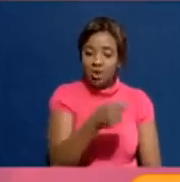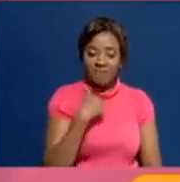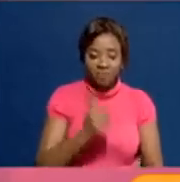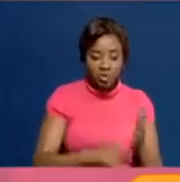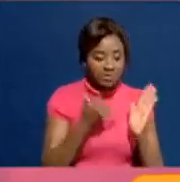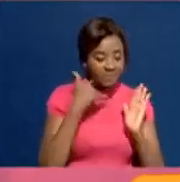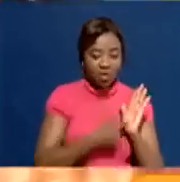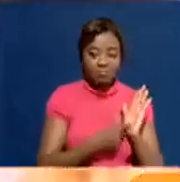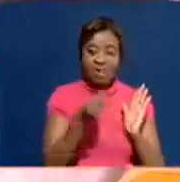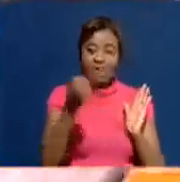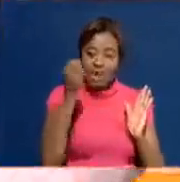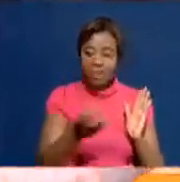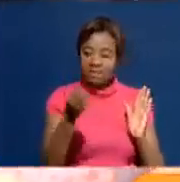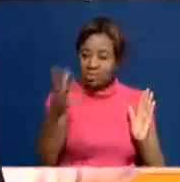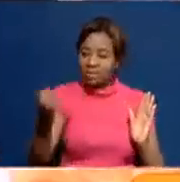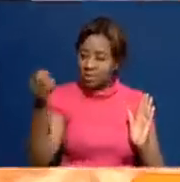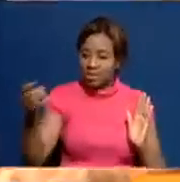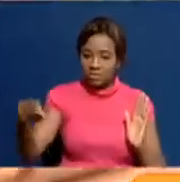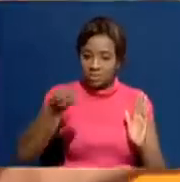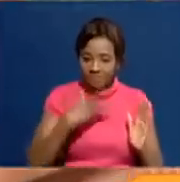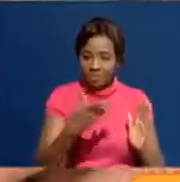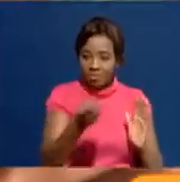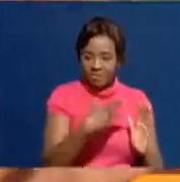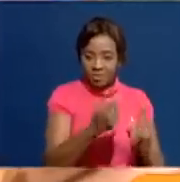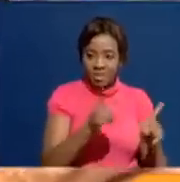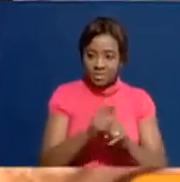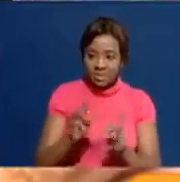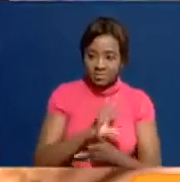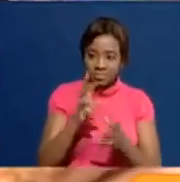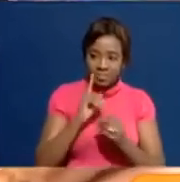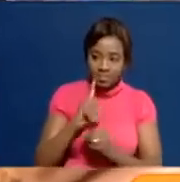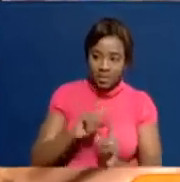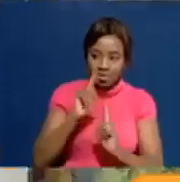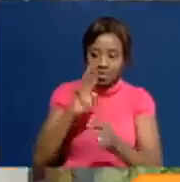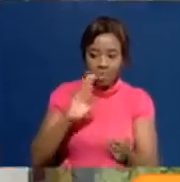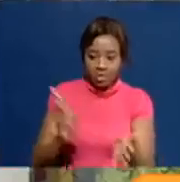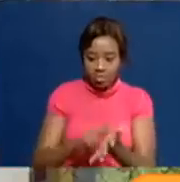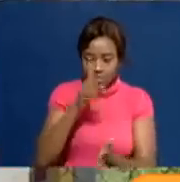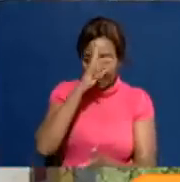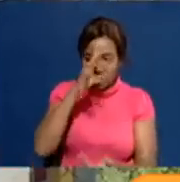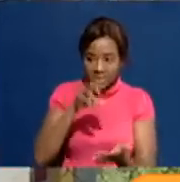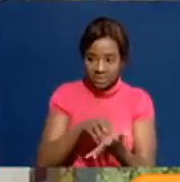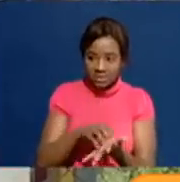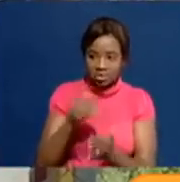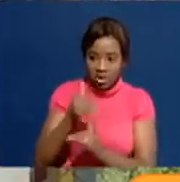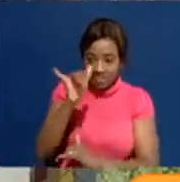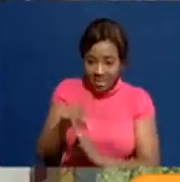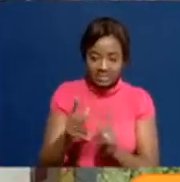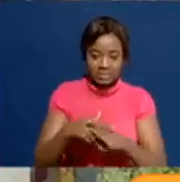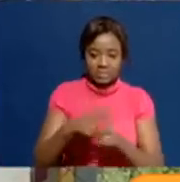kwa simu yake. The 7 presenters reported the case at the Nakuru North Police Station, where police have